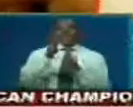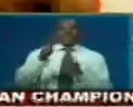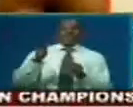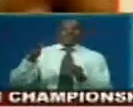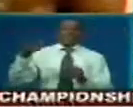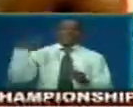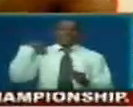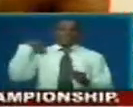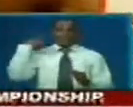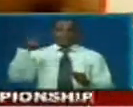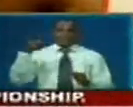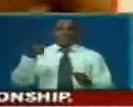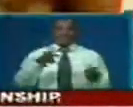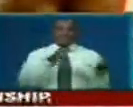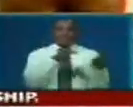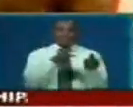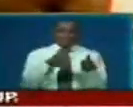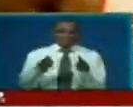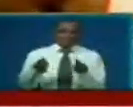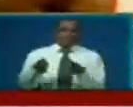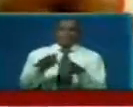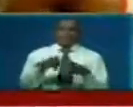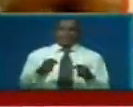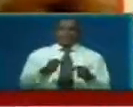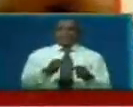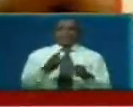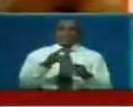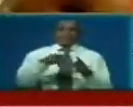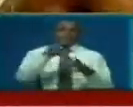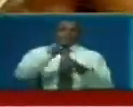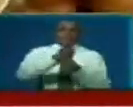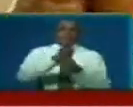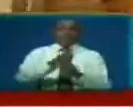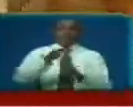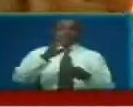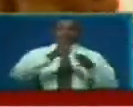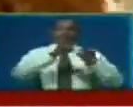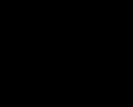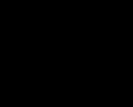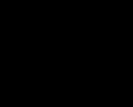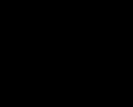then I'm going to shut it down and get ready for the Olympics next year. Congratulations. Appreciate it. Thank you.